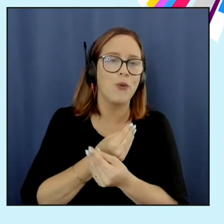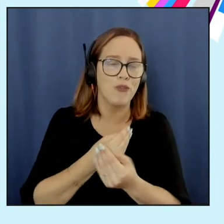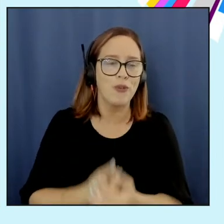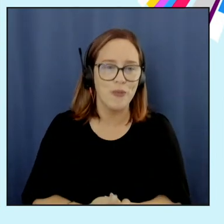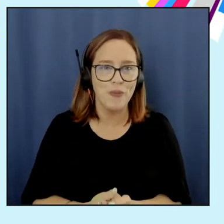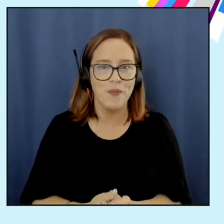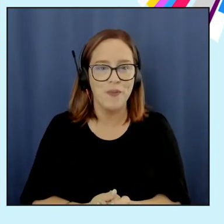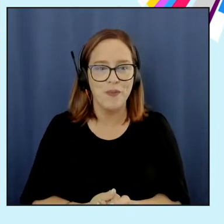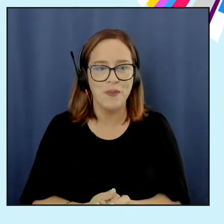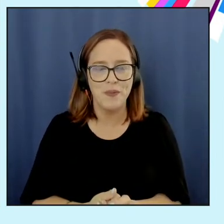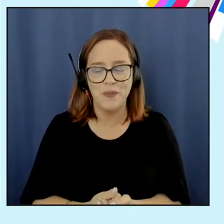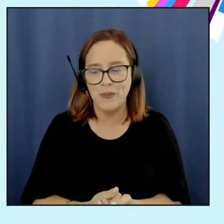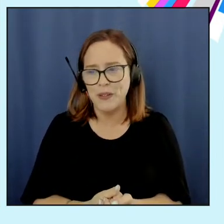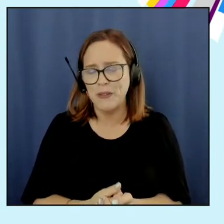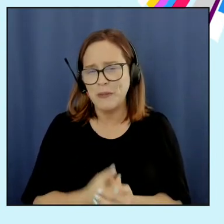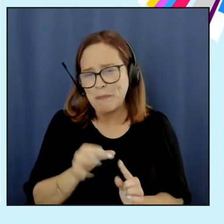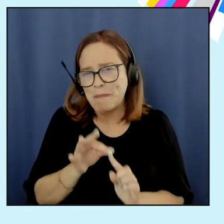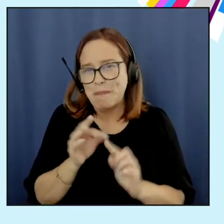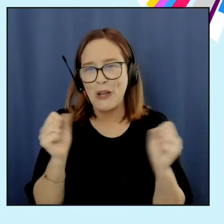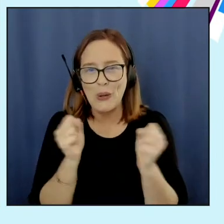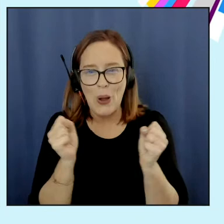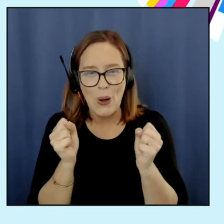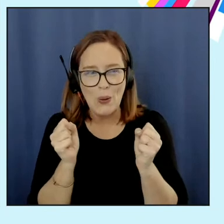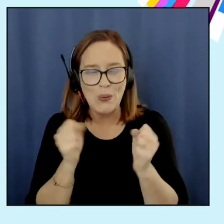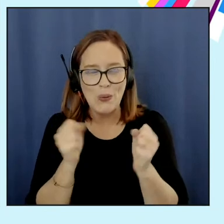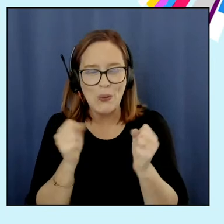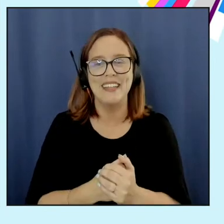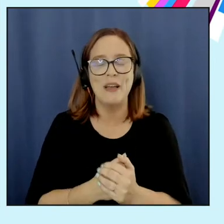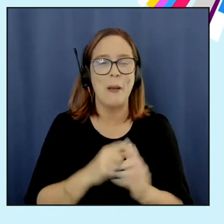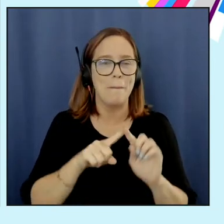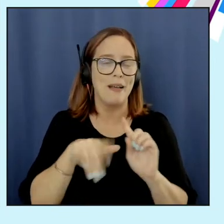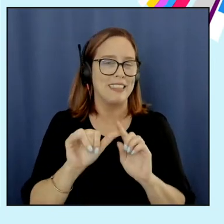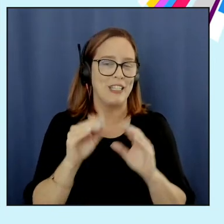was bitterly cold, it was made me smile.